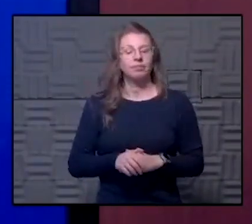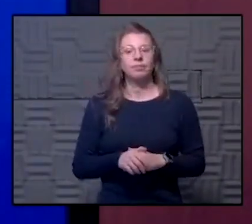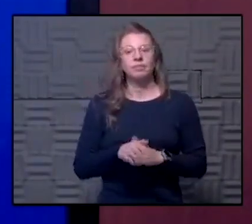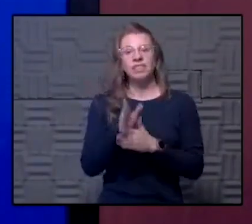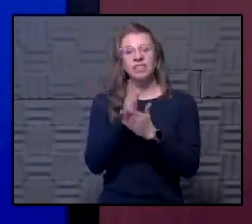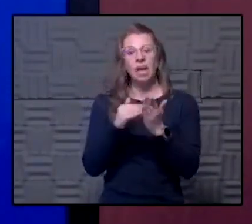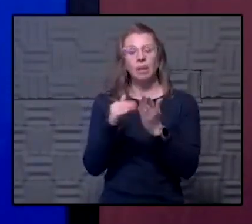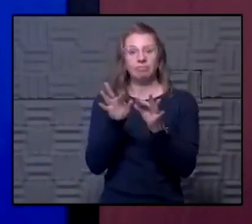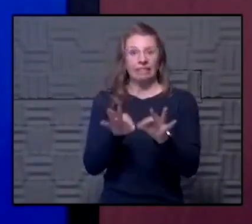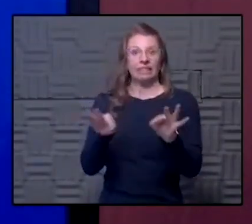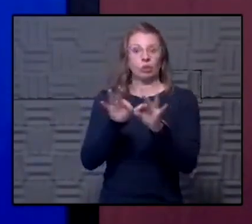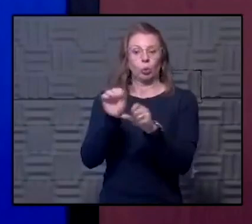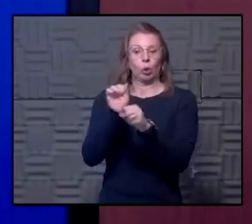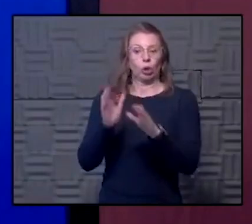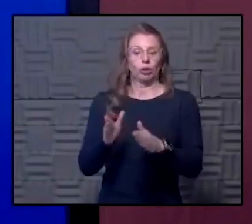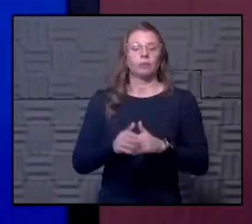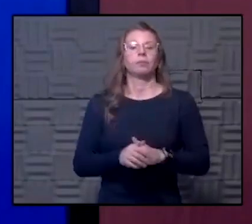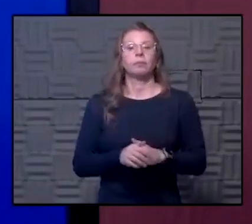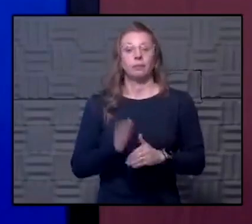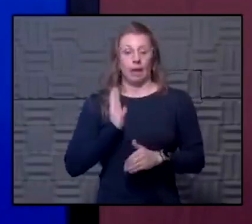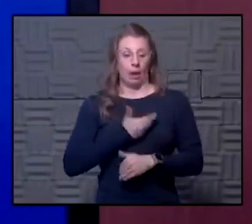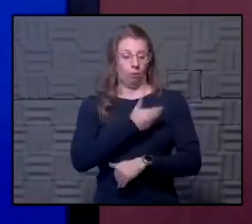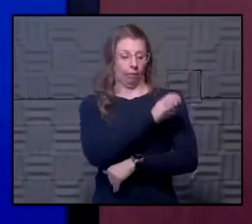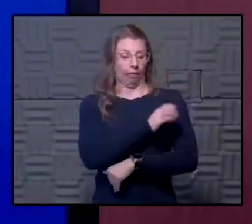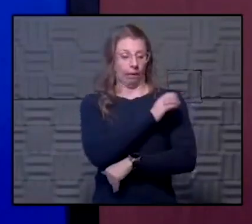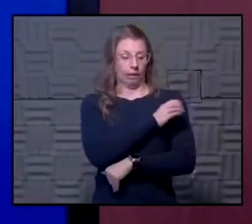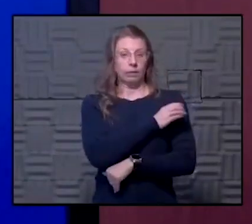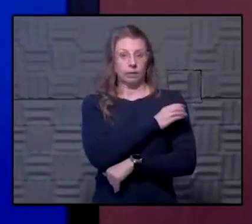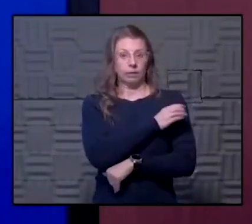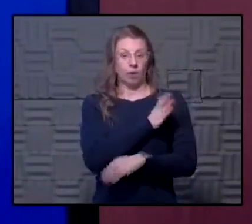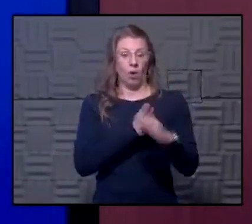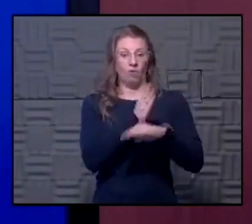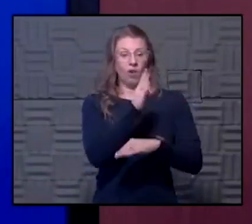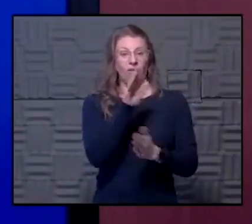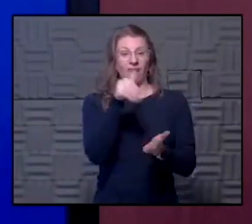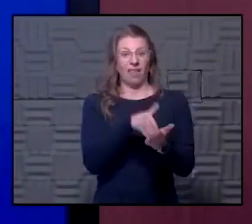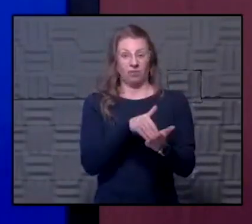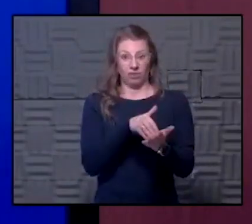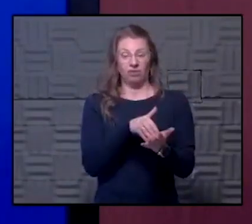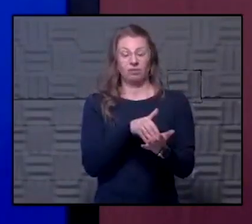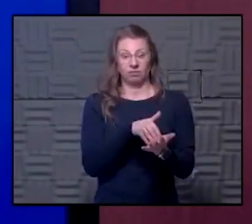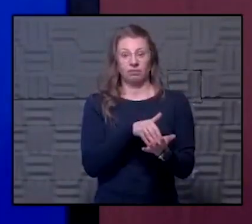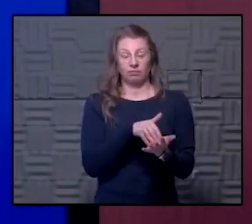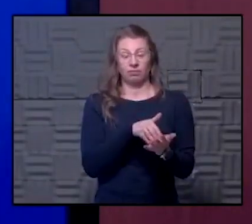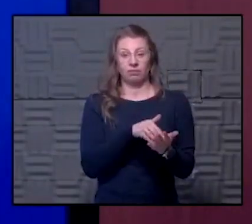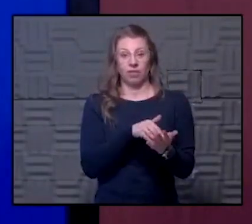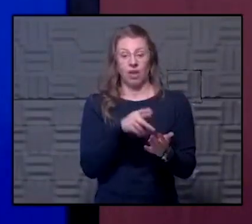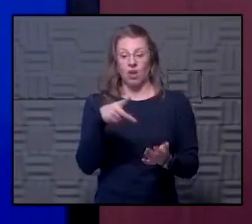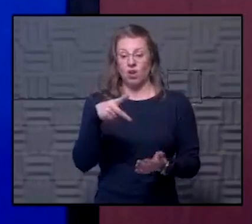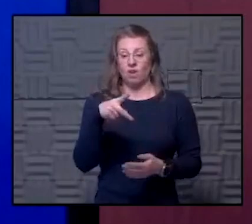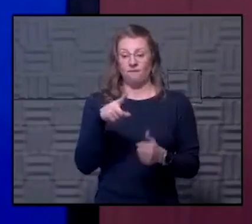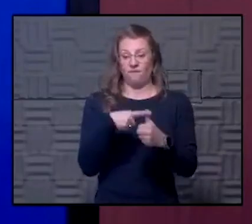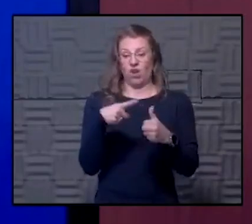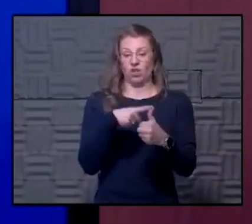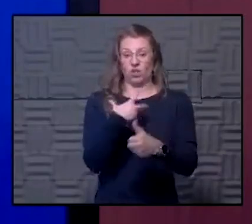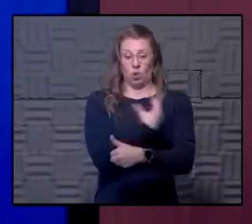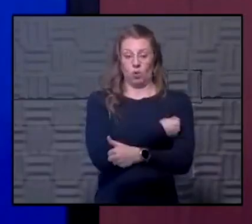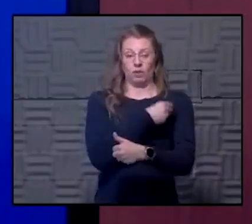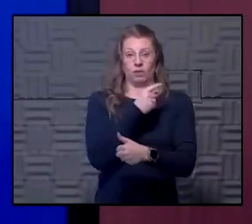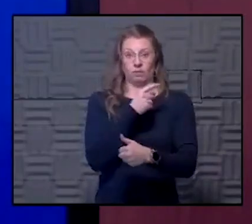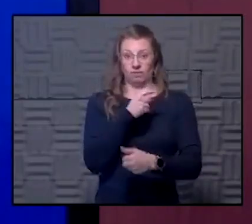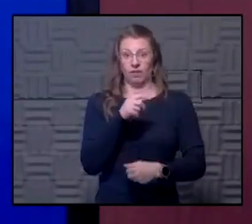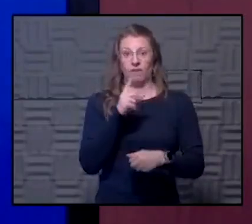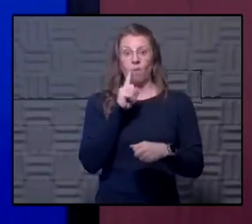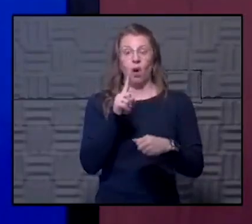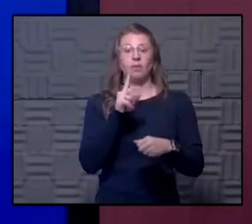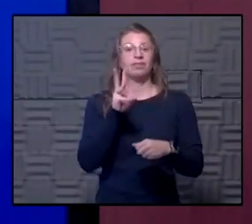some essential workers. We know in our clinics alone, we've done over 5,000 prime doses in the last 10 days or so in the